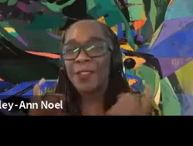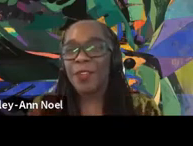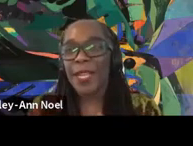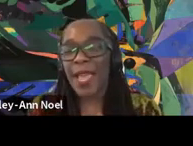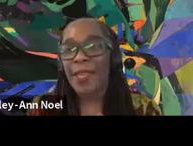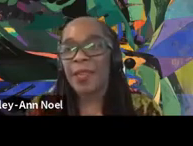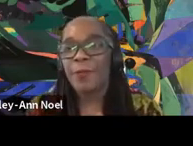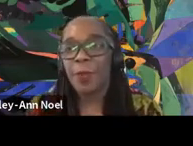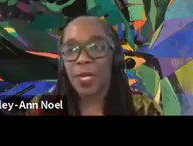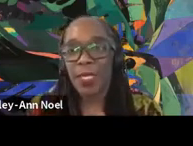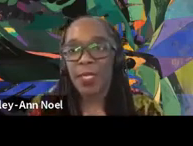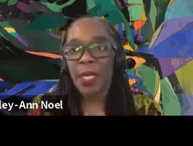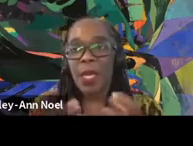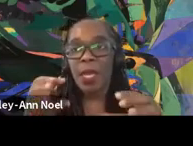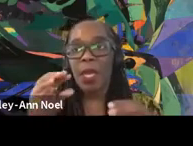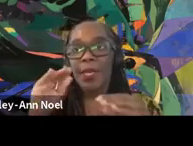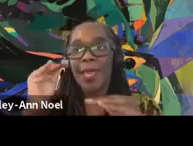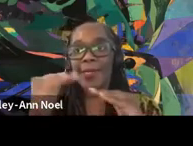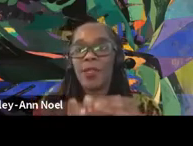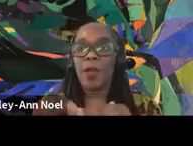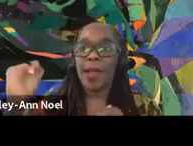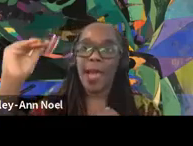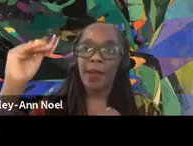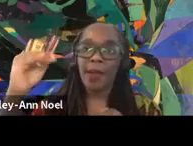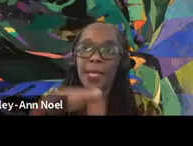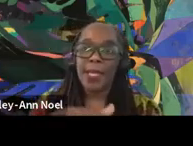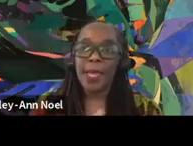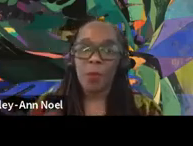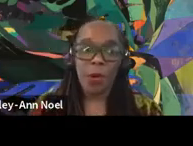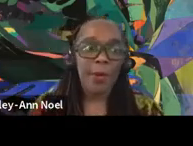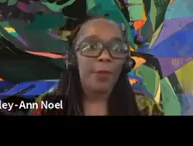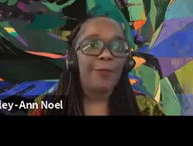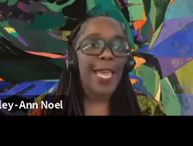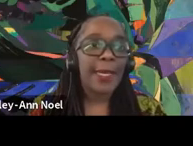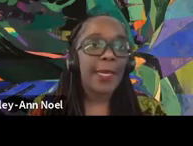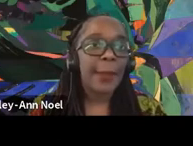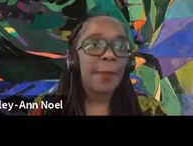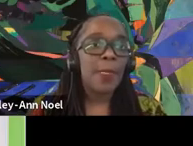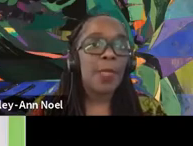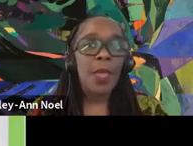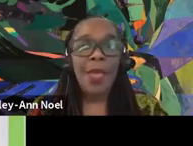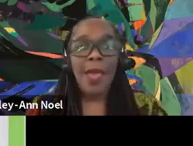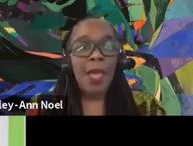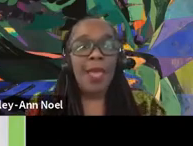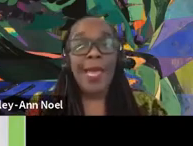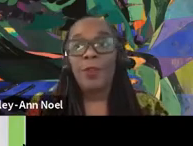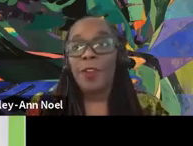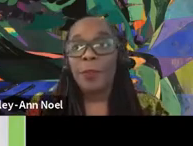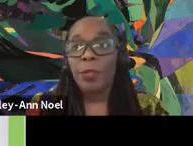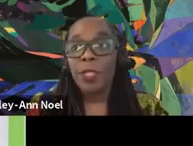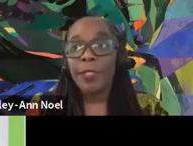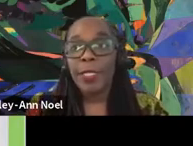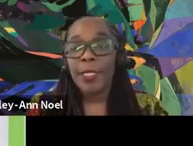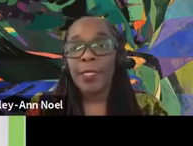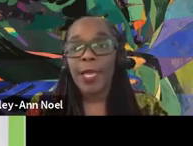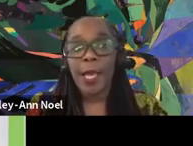a different kind of focus, less on hierarchy and more about flattening. Hello from